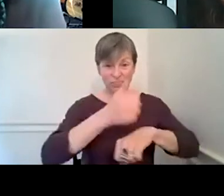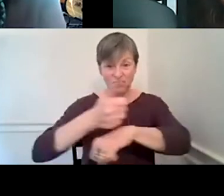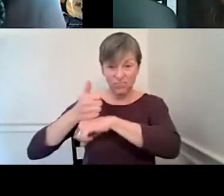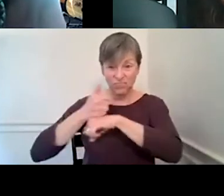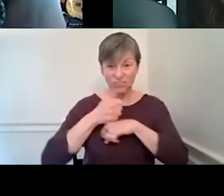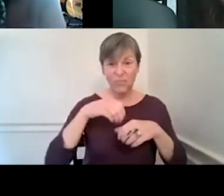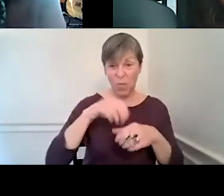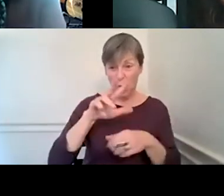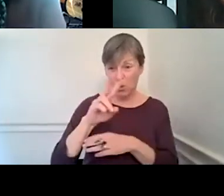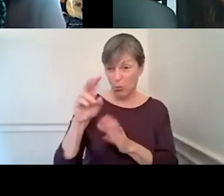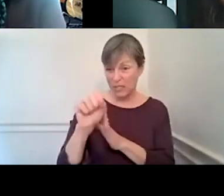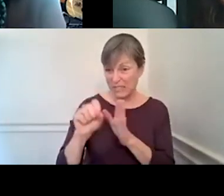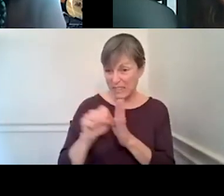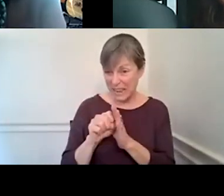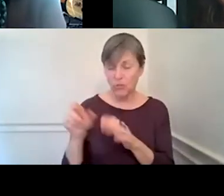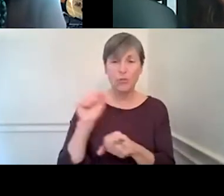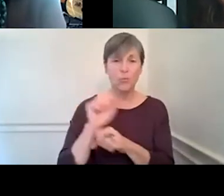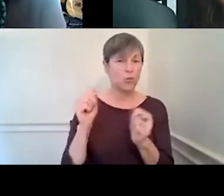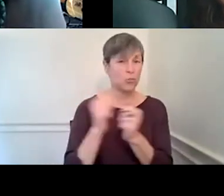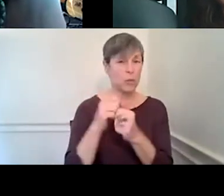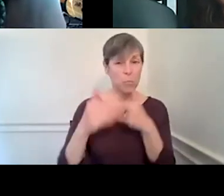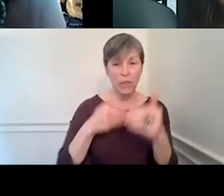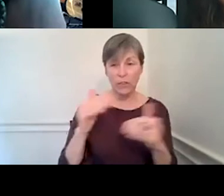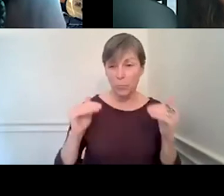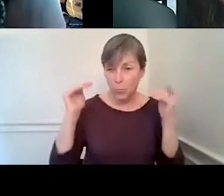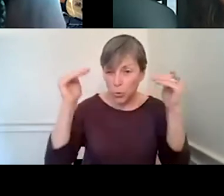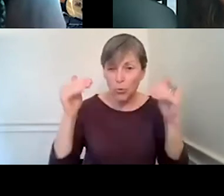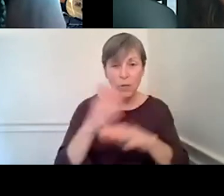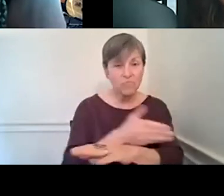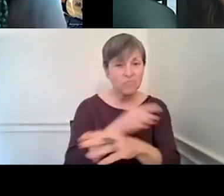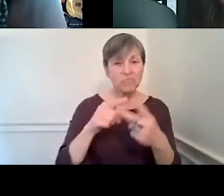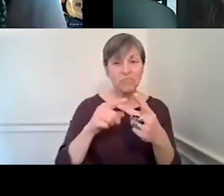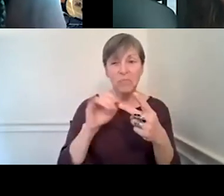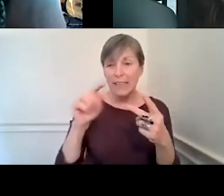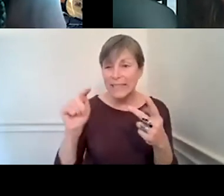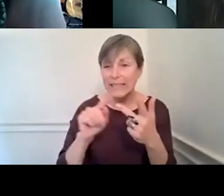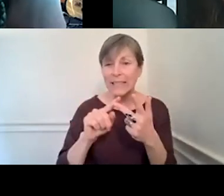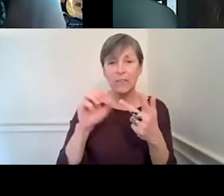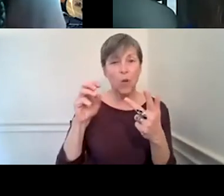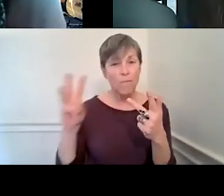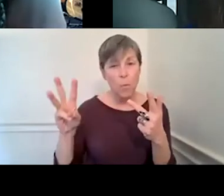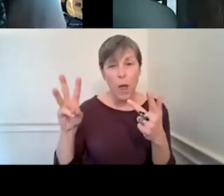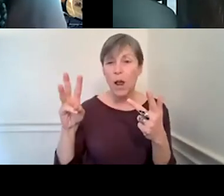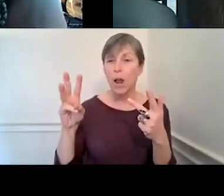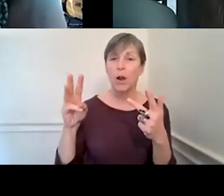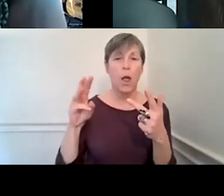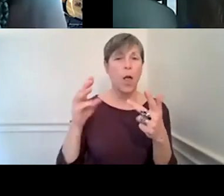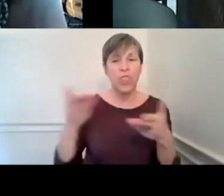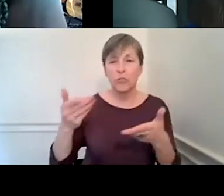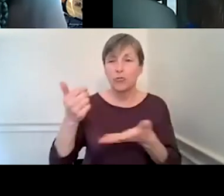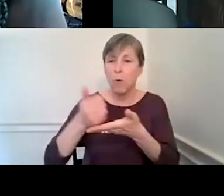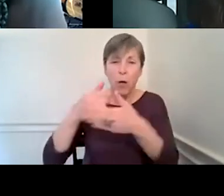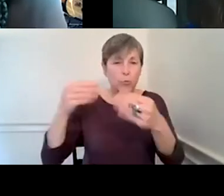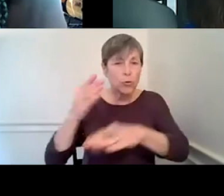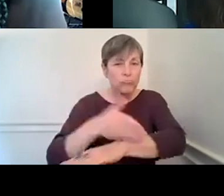process improvements. She works with IT and point of sale software vendors to implement enhancements to the store systems. So if you go in there, you know